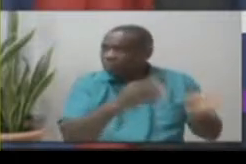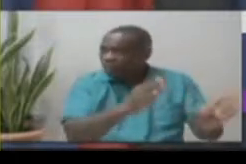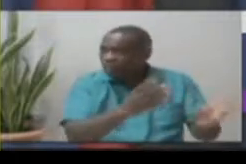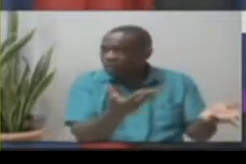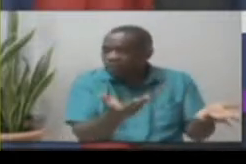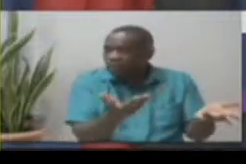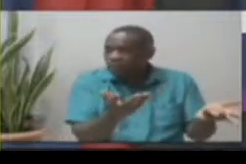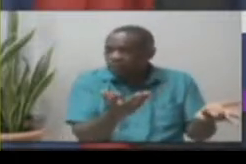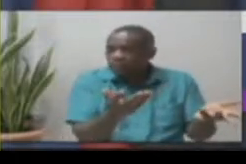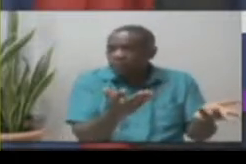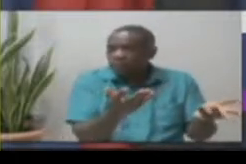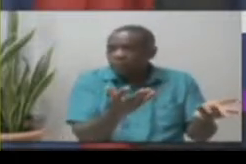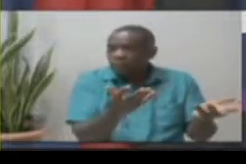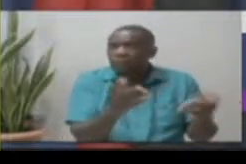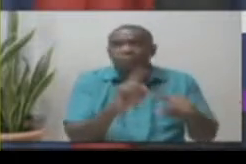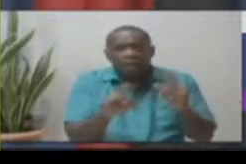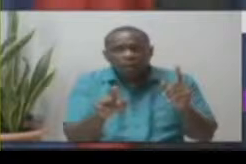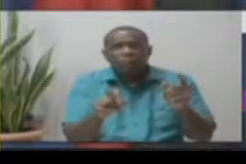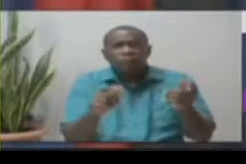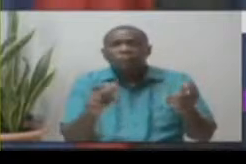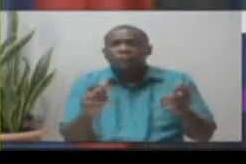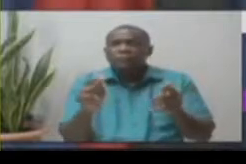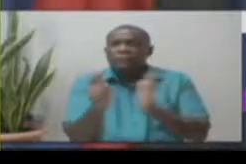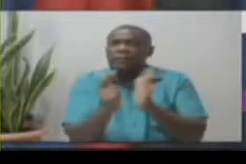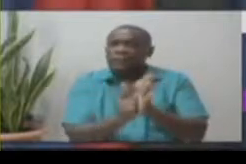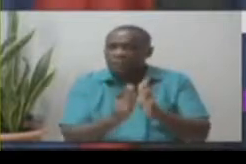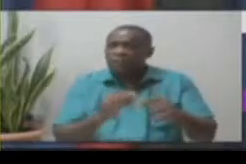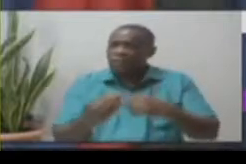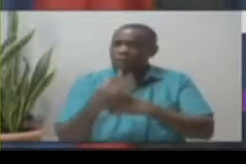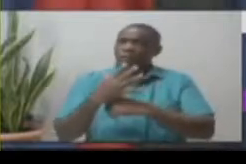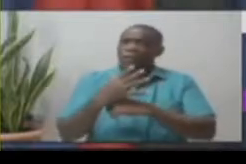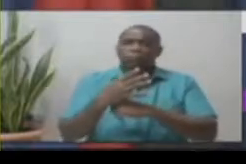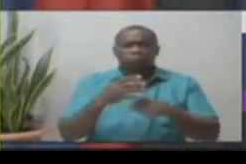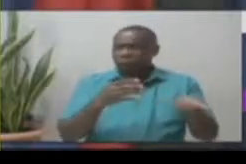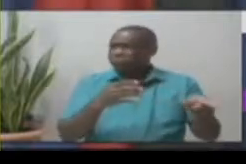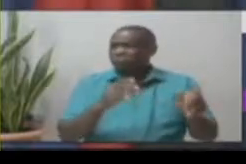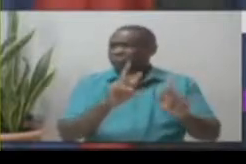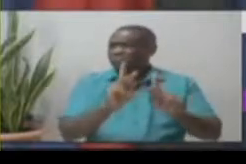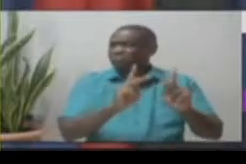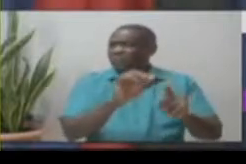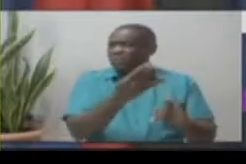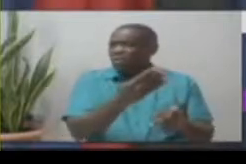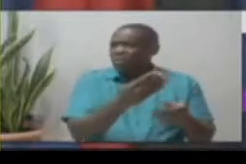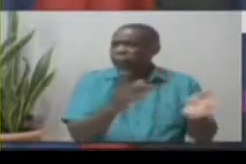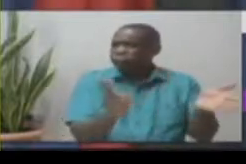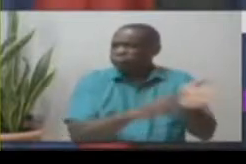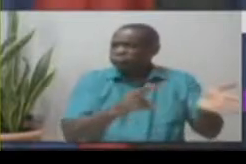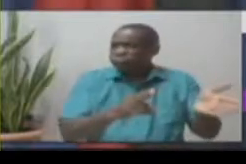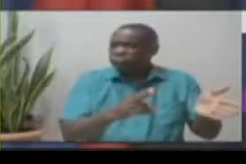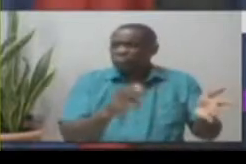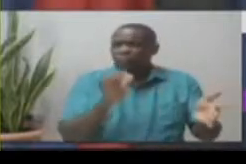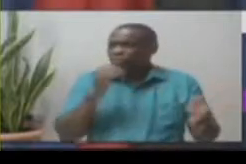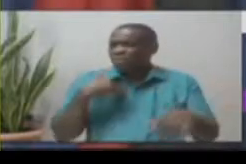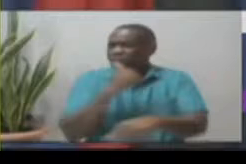are people's terms of engagement and you have no authority to interfere with